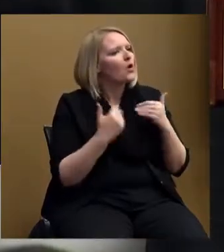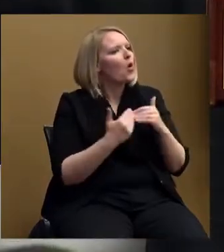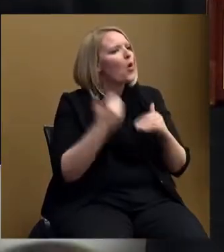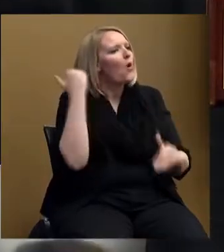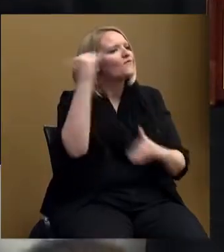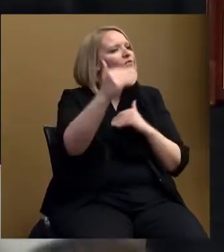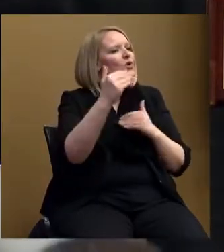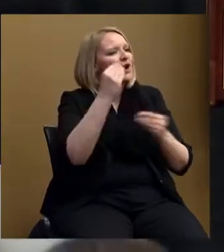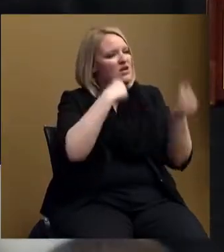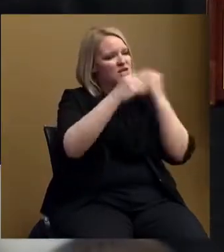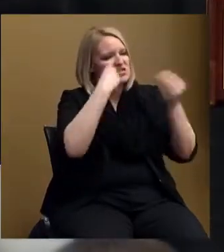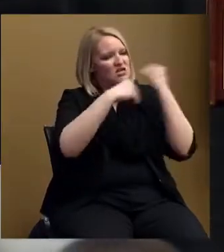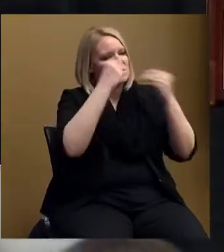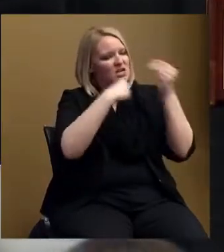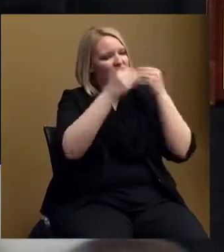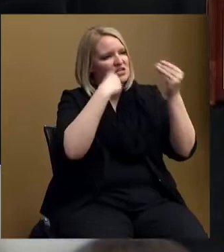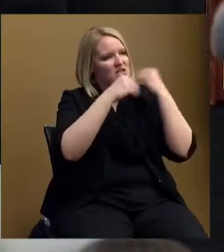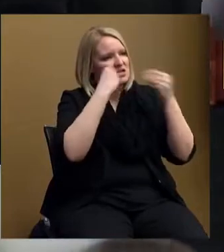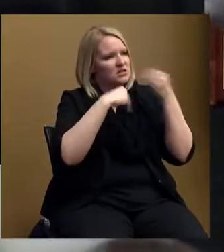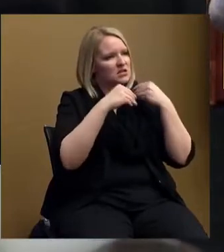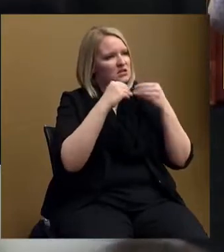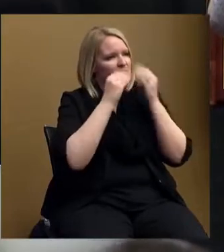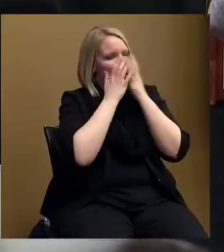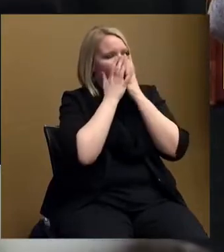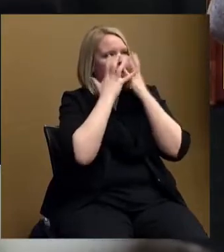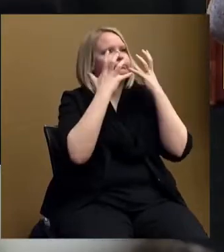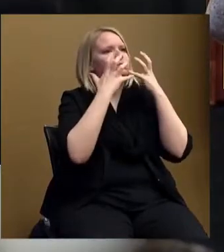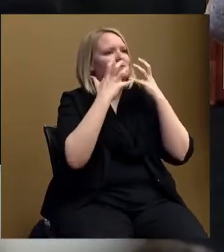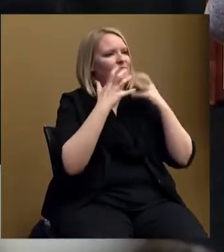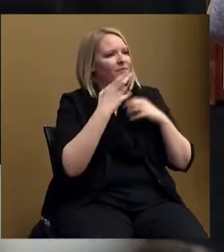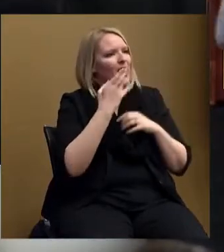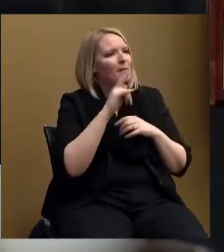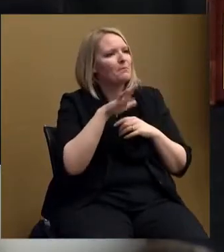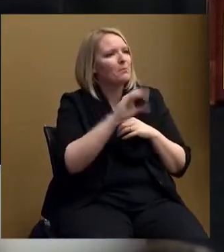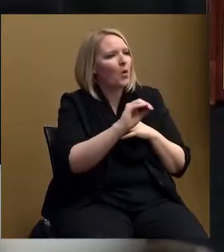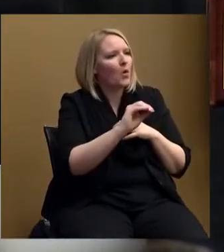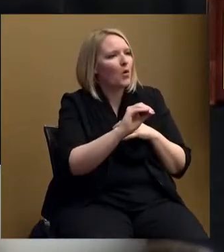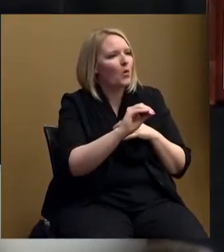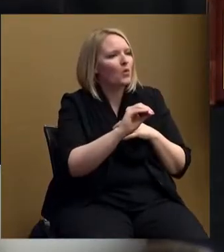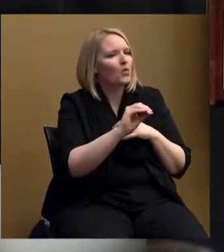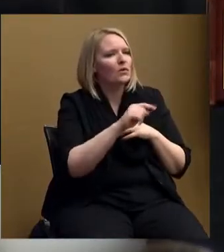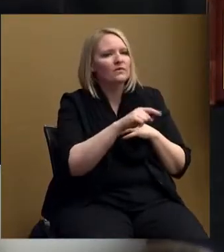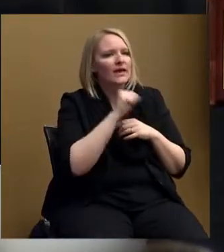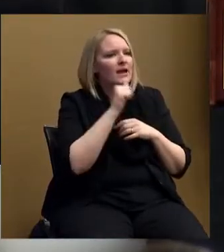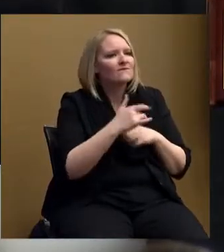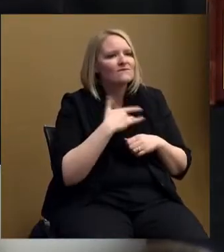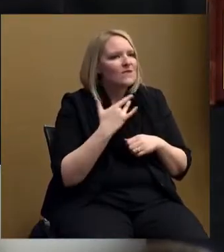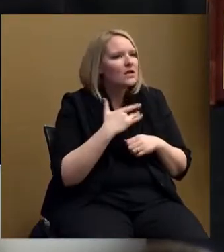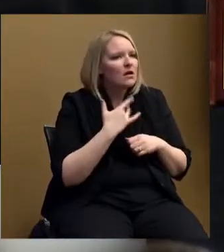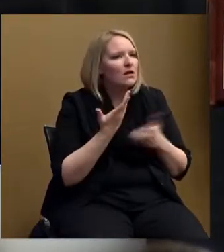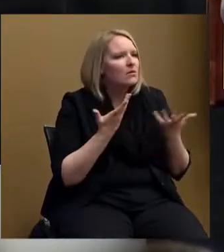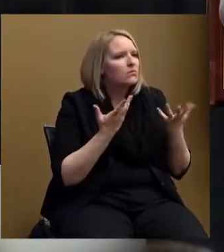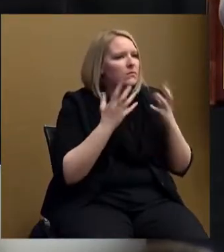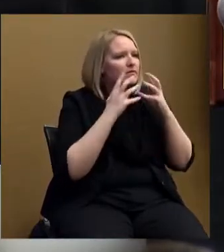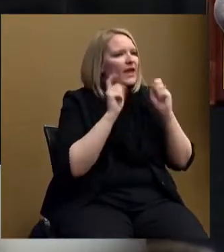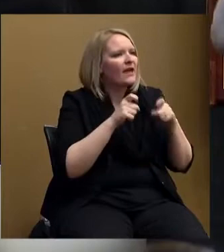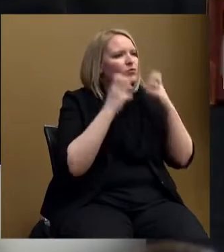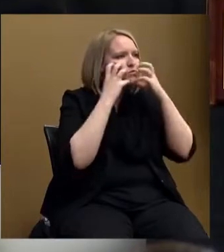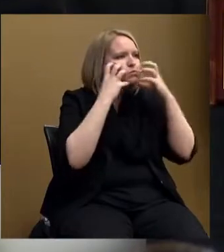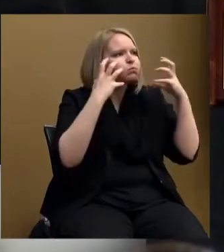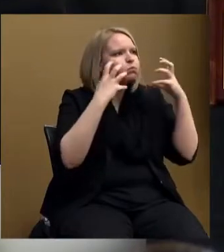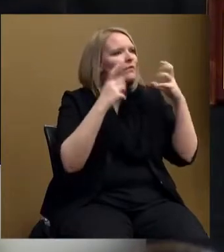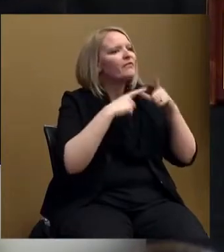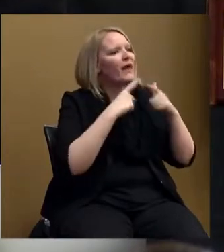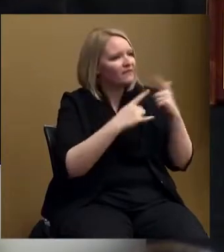overstuffers. Overstuffers are hyposensitive. They're not getting sensation unless those cheeks are